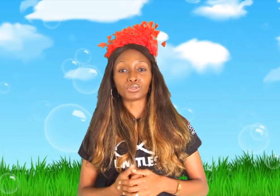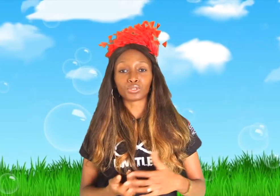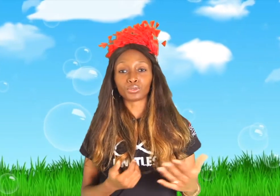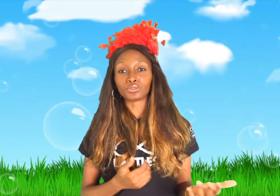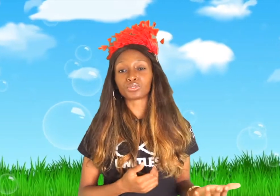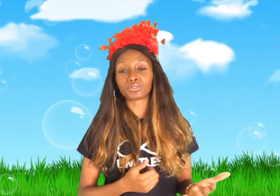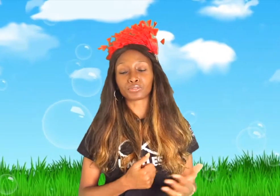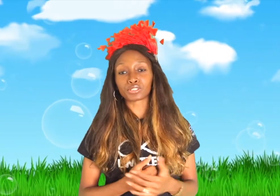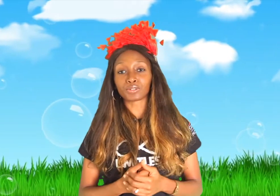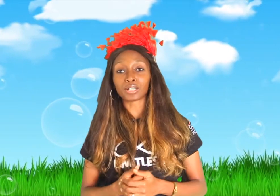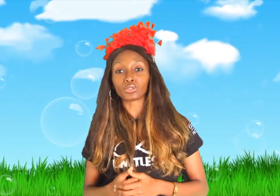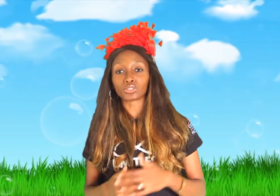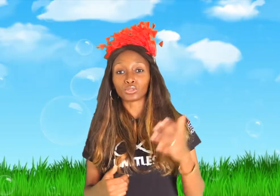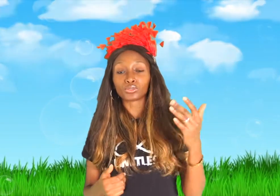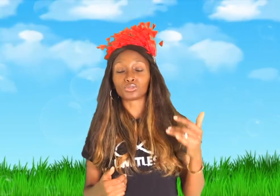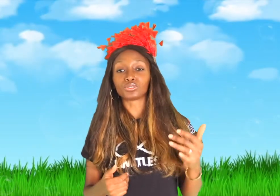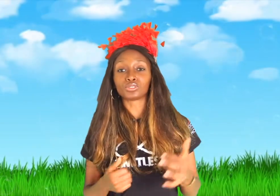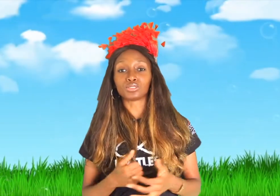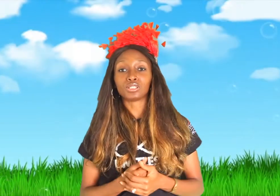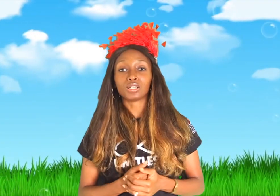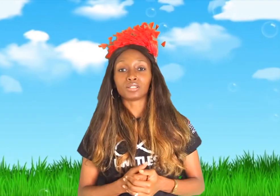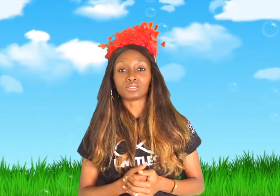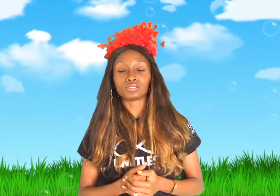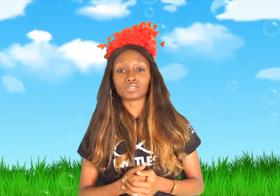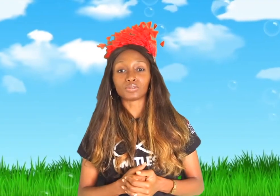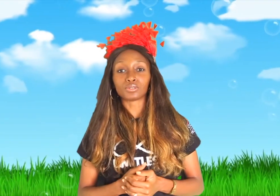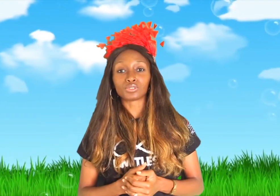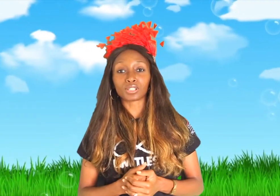to know, you can go into your fresh fire, or you can go through the